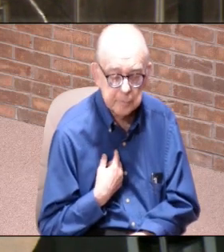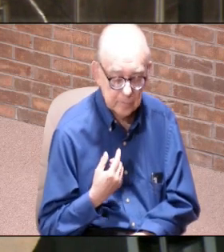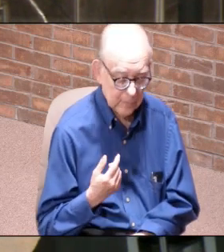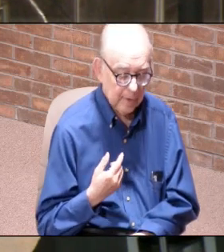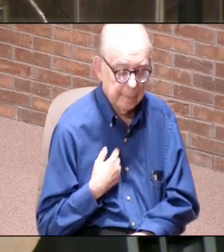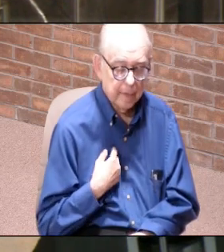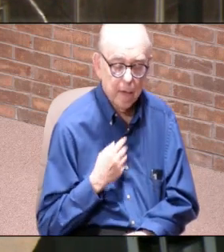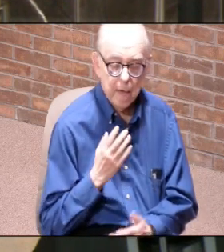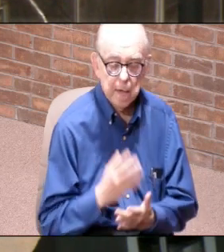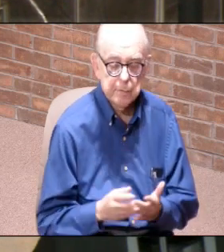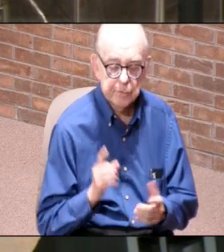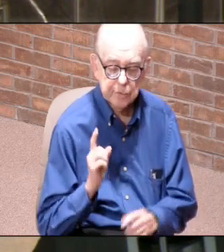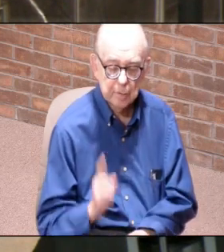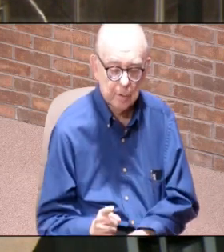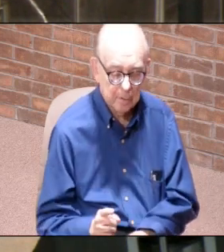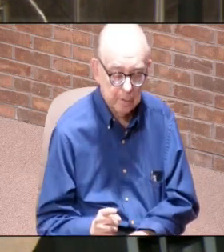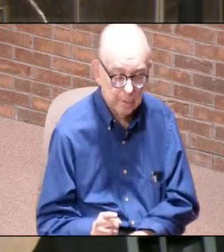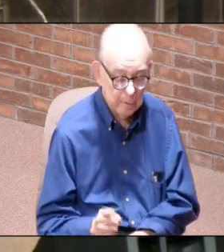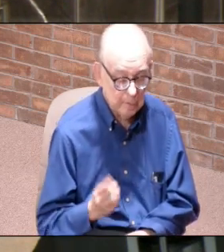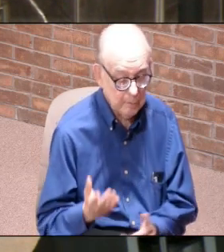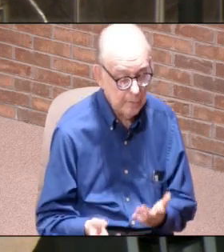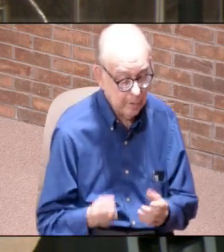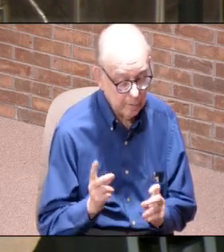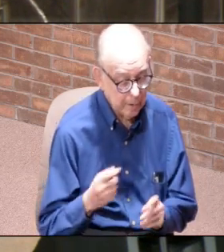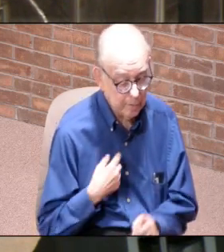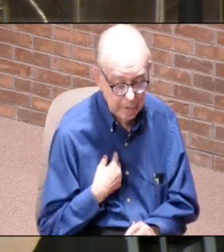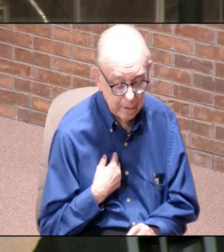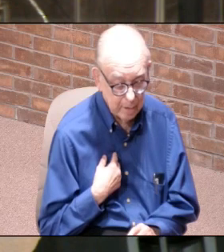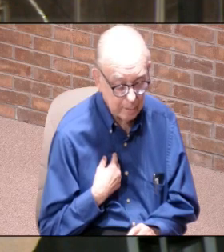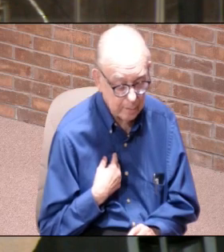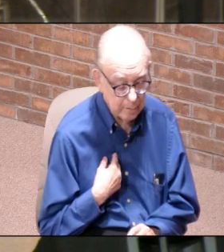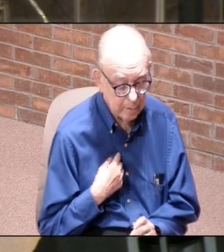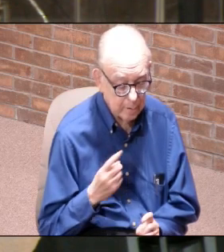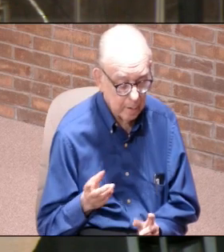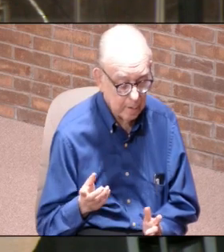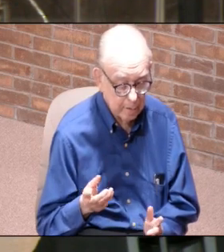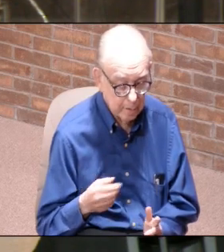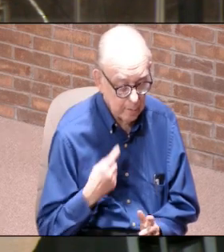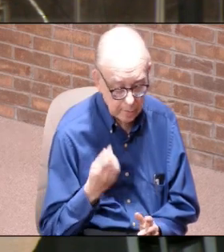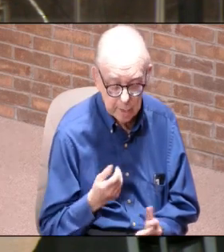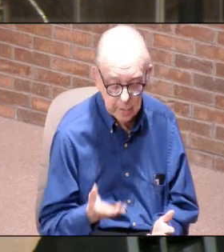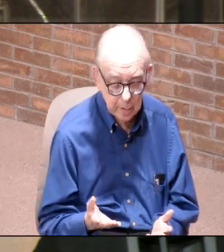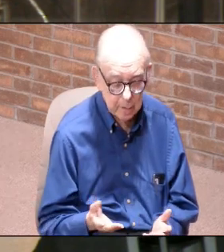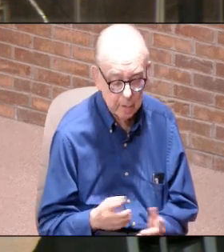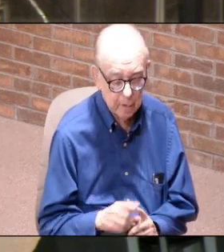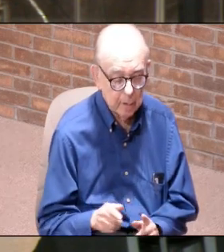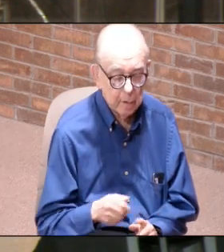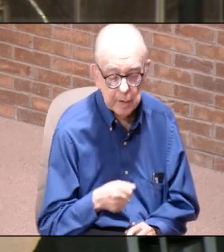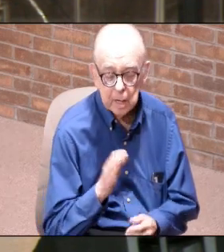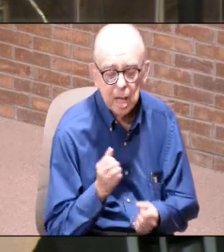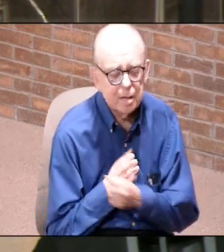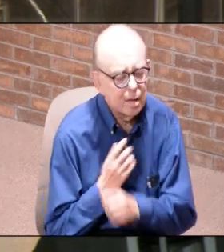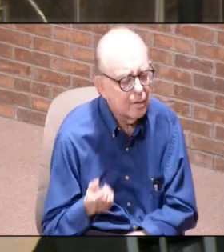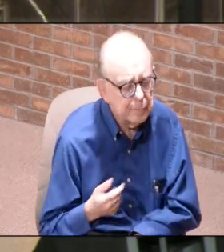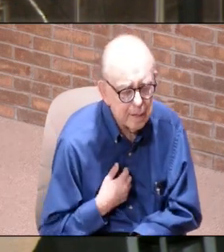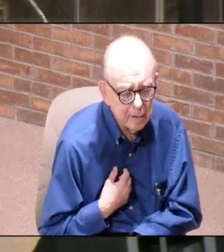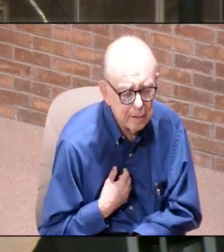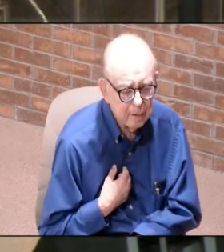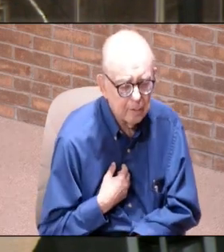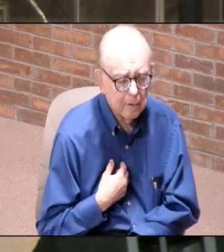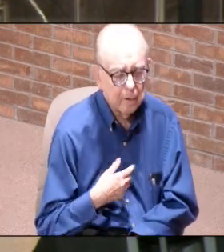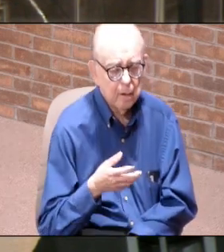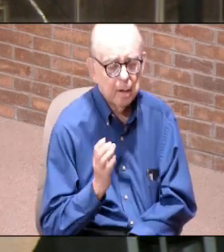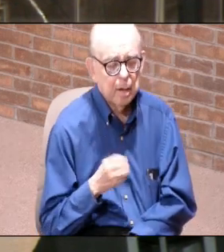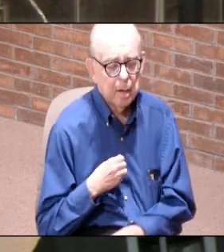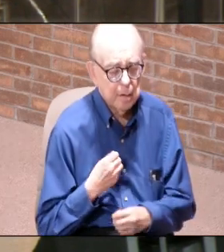I am someone. You may not like me. You may not like who I am or the way I look or anything else, but God loved me. And he